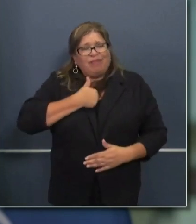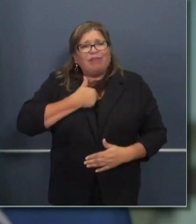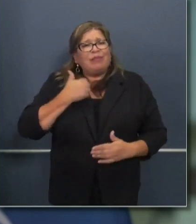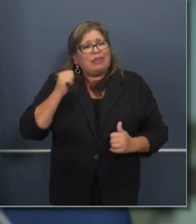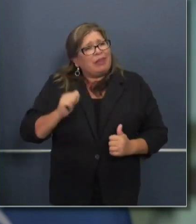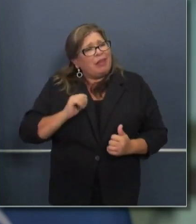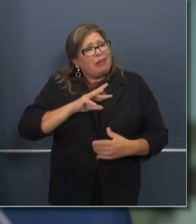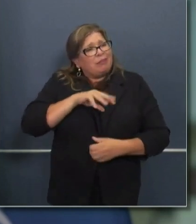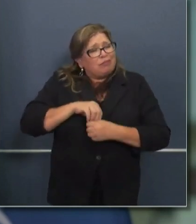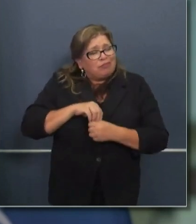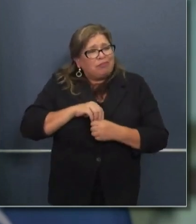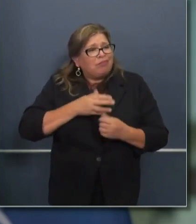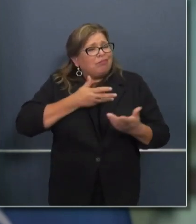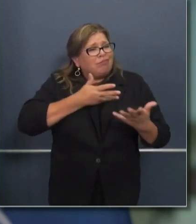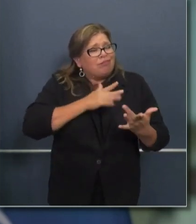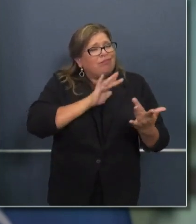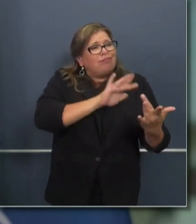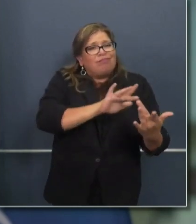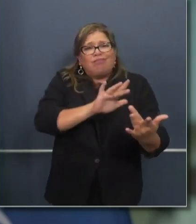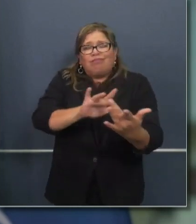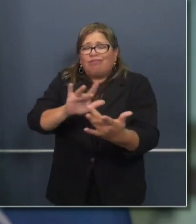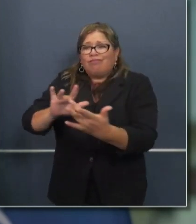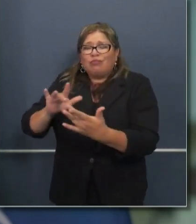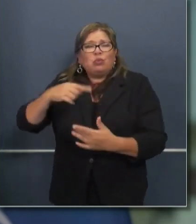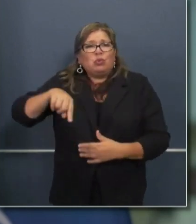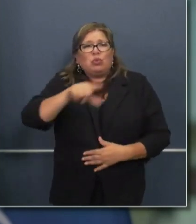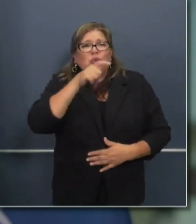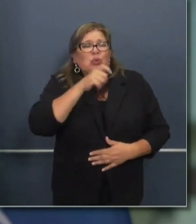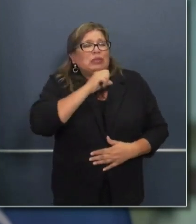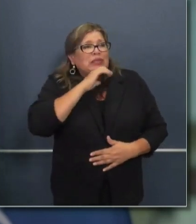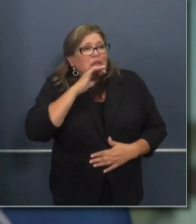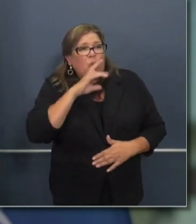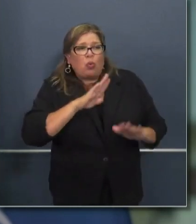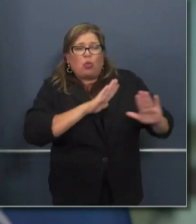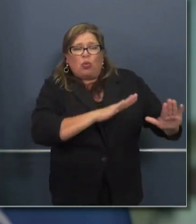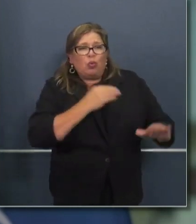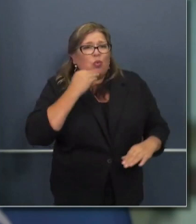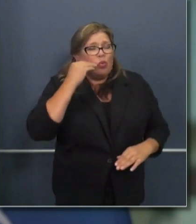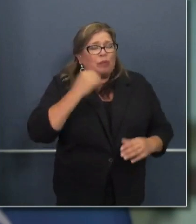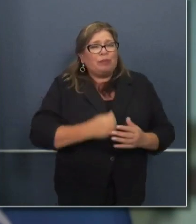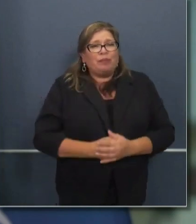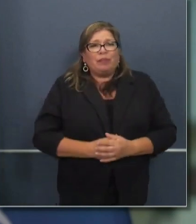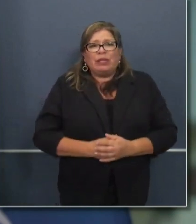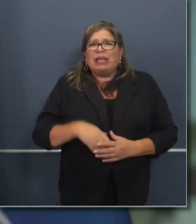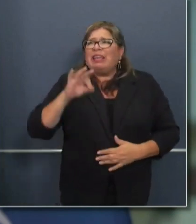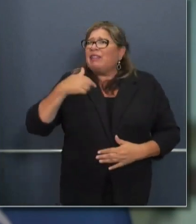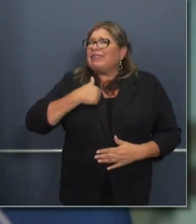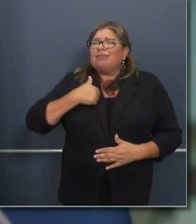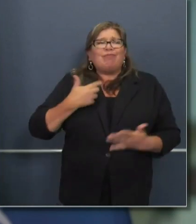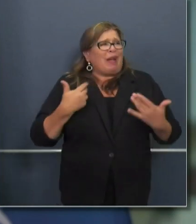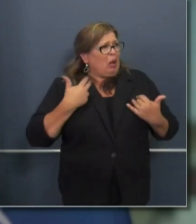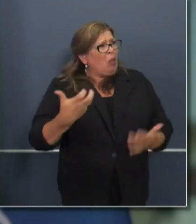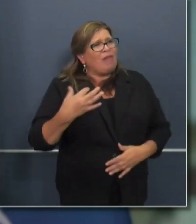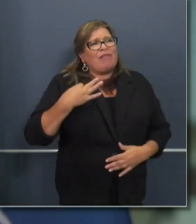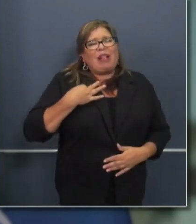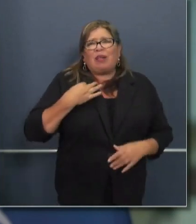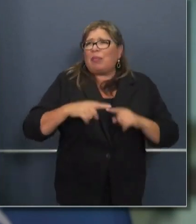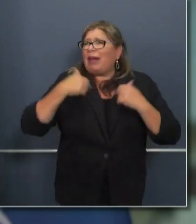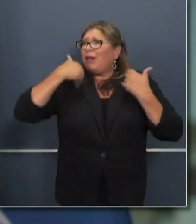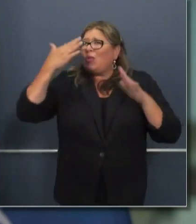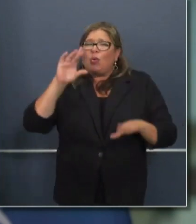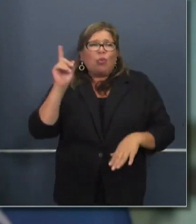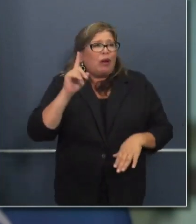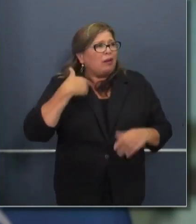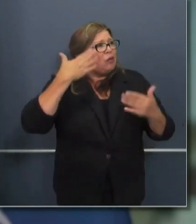of something bigger than yourself. That COVID-19.ca.gov website also has volunteering information,